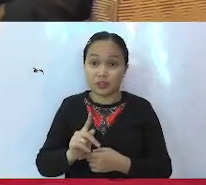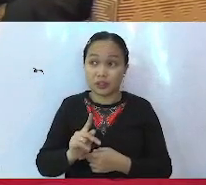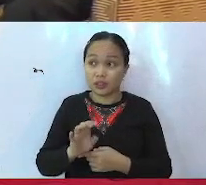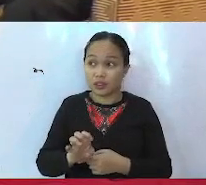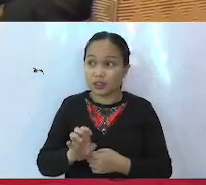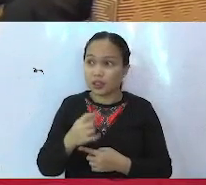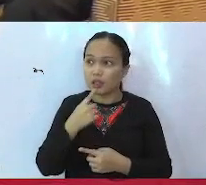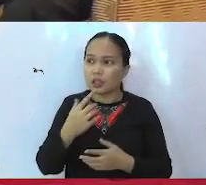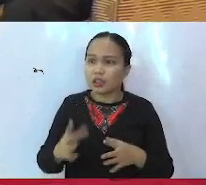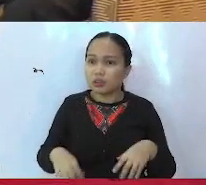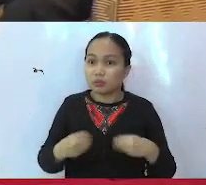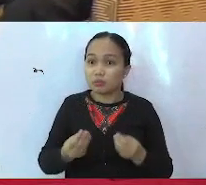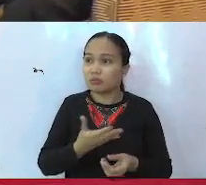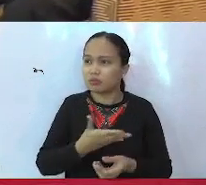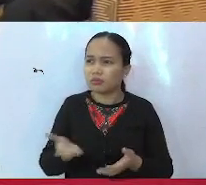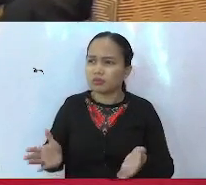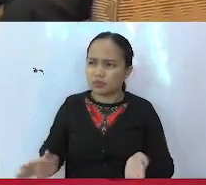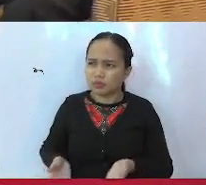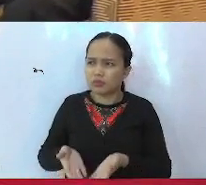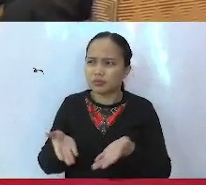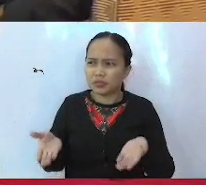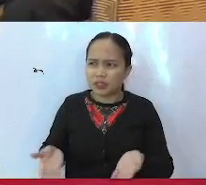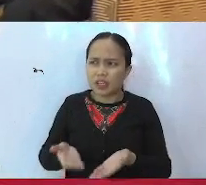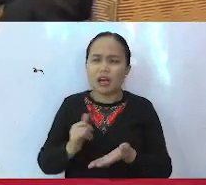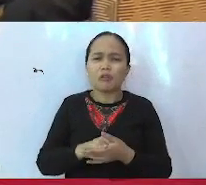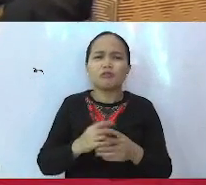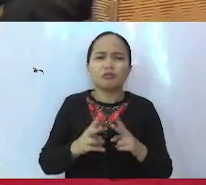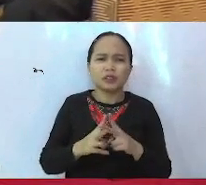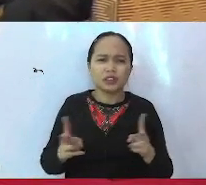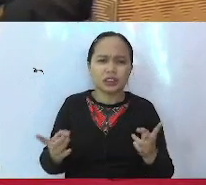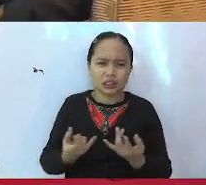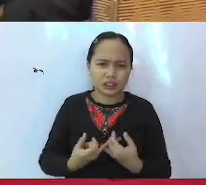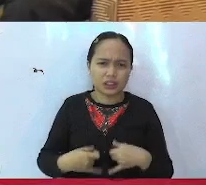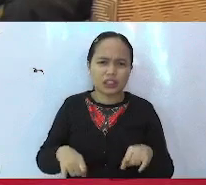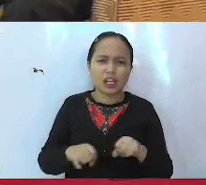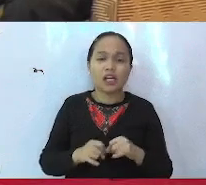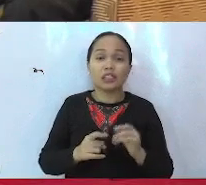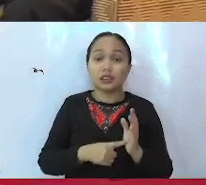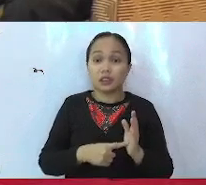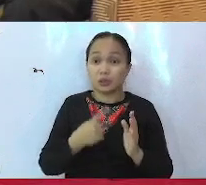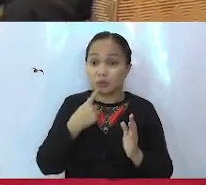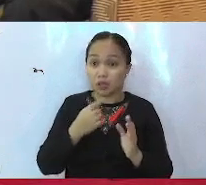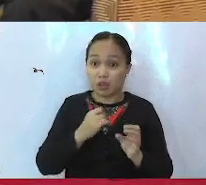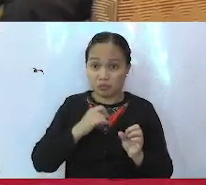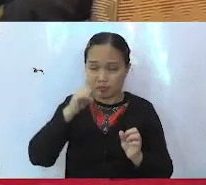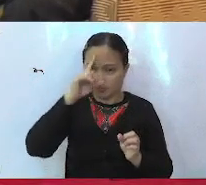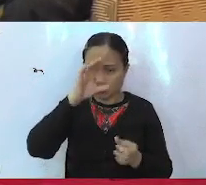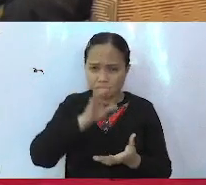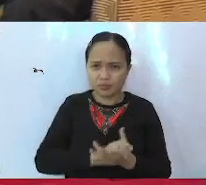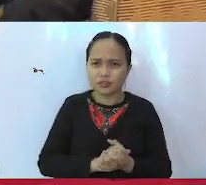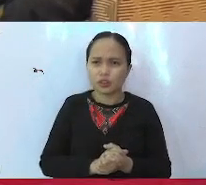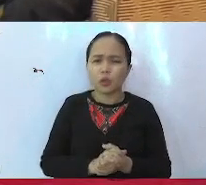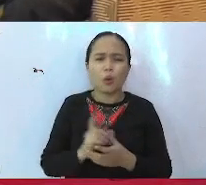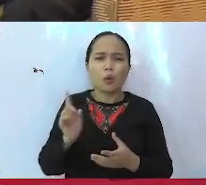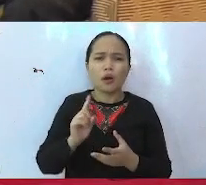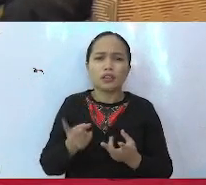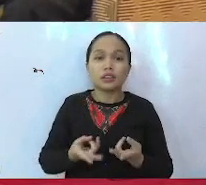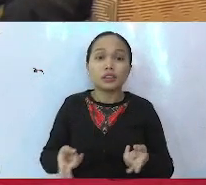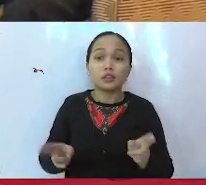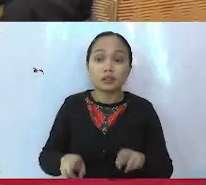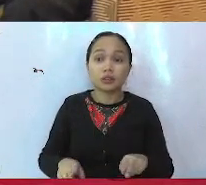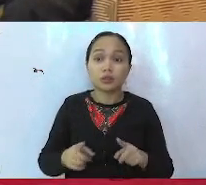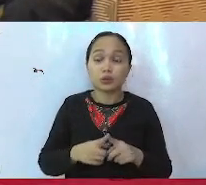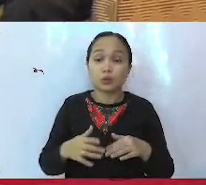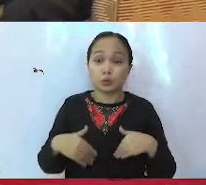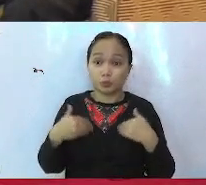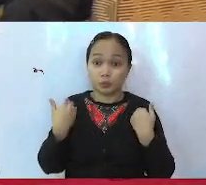the encouragement to you. This is very important because I believe you will agree with me with this. What's happening to your young people